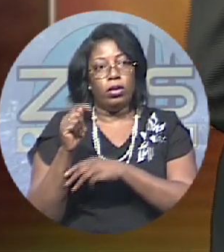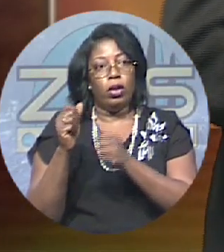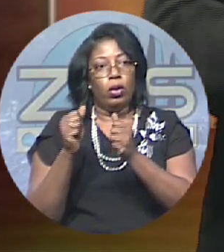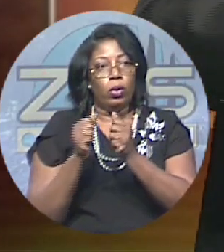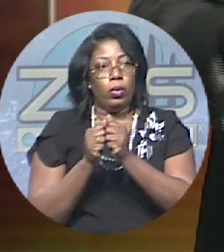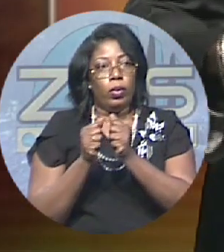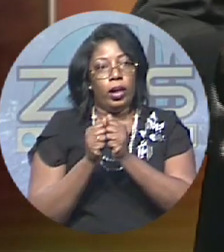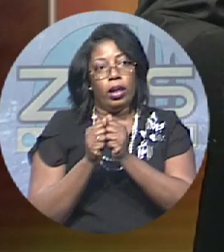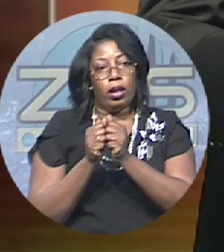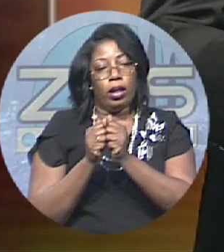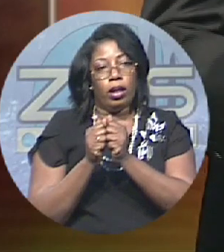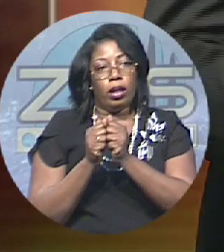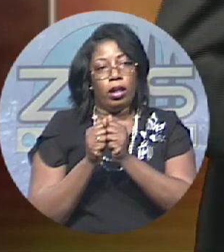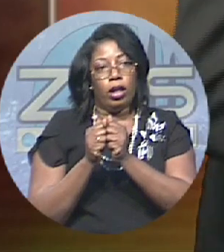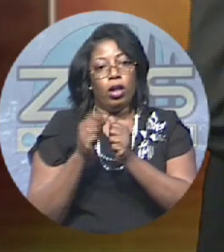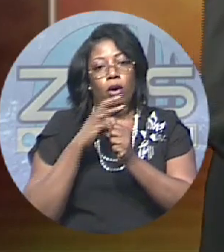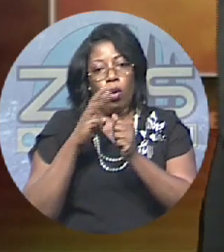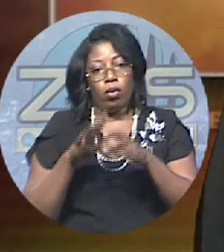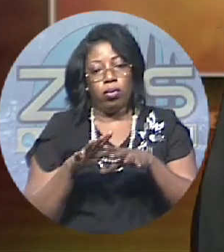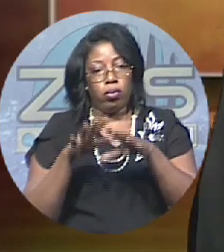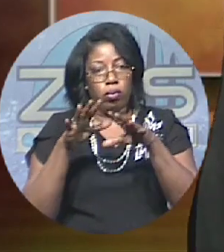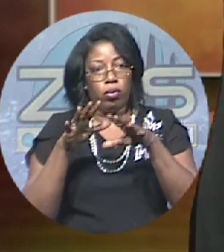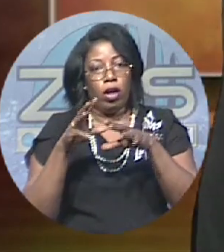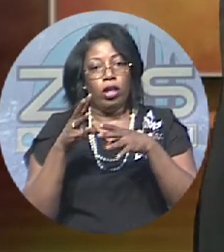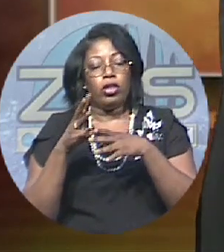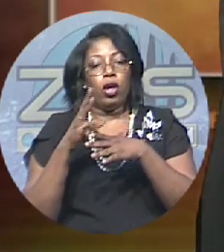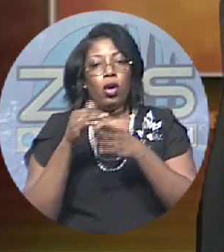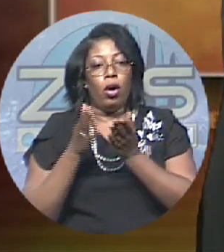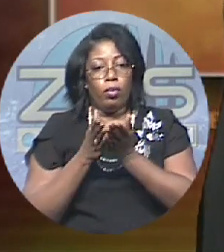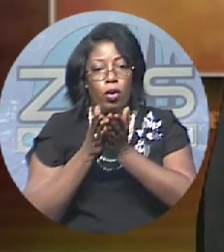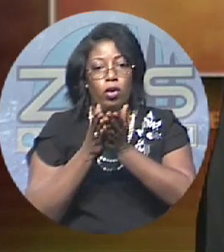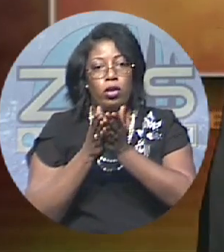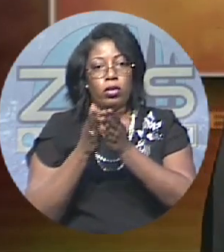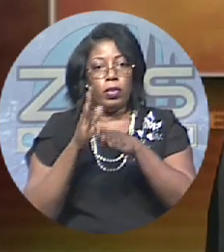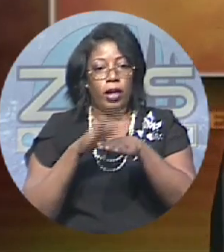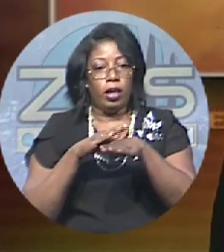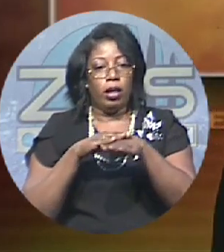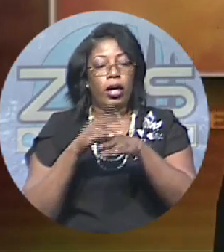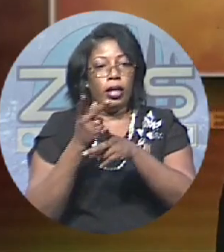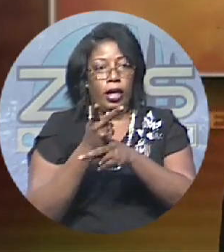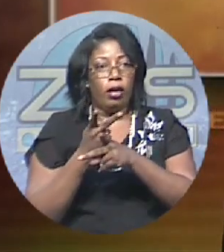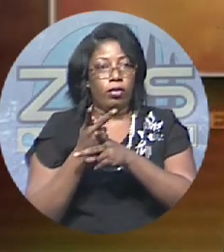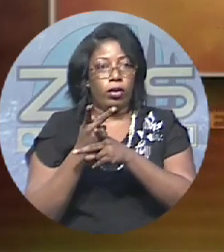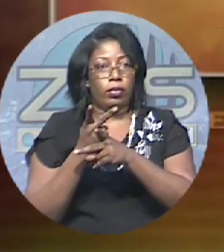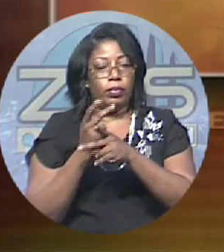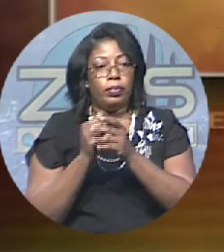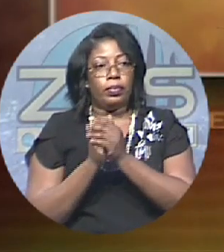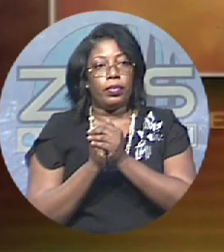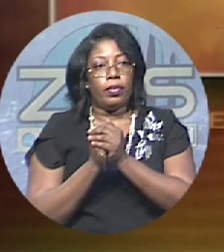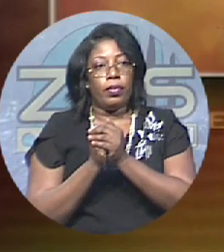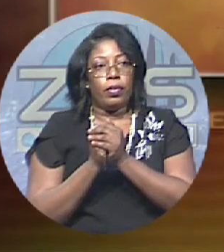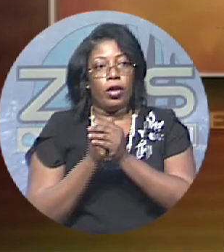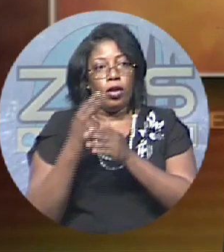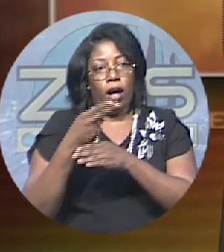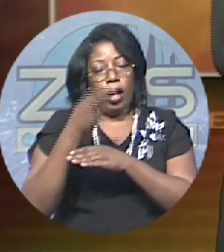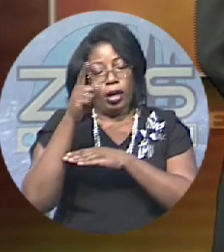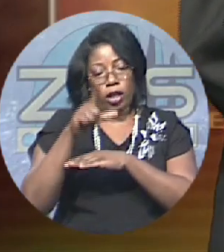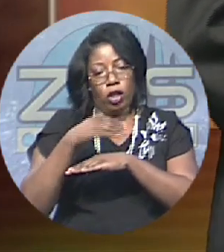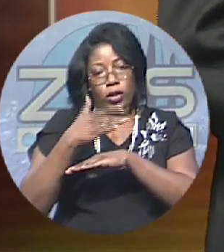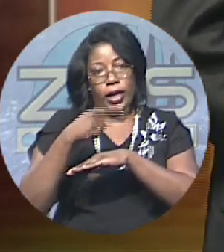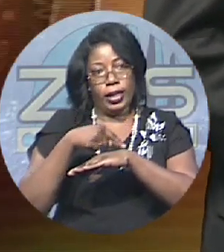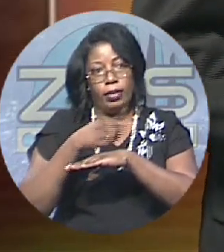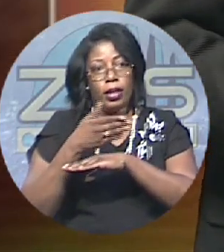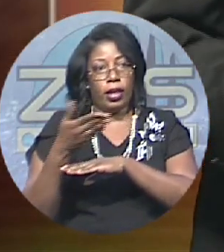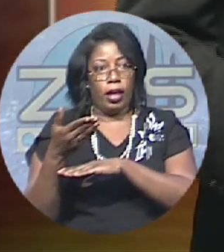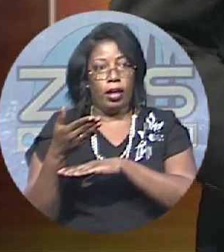chop, and those moderate swells continuing out there, boaters, so exercise some caution. Low tide 9:36 in the morning, high tide 3:56 in